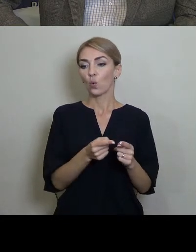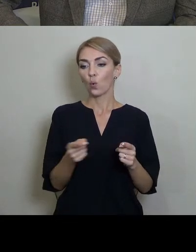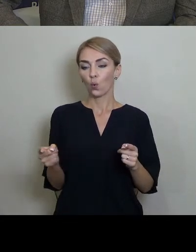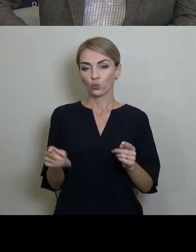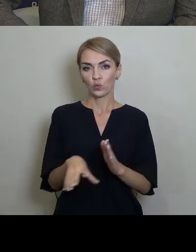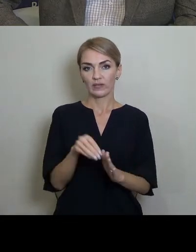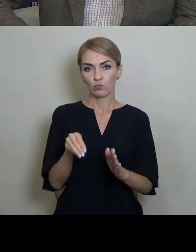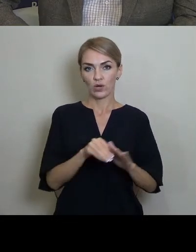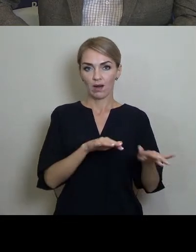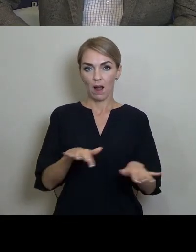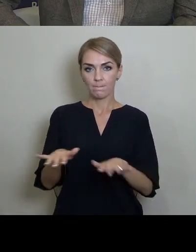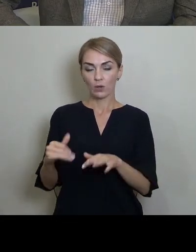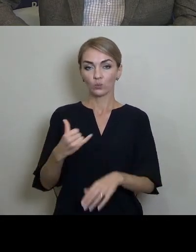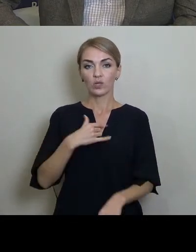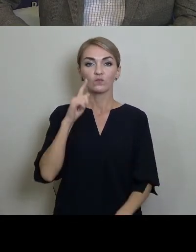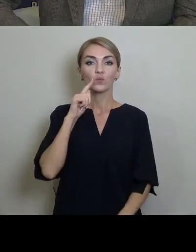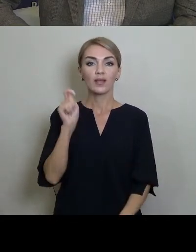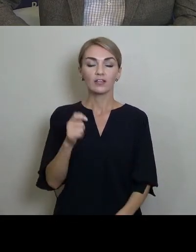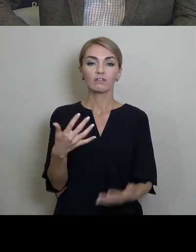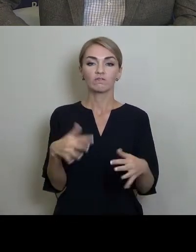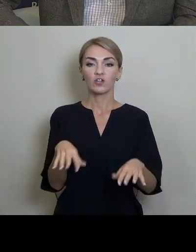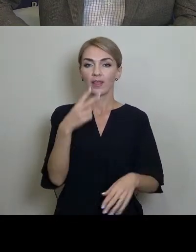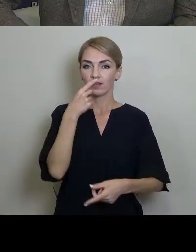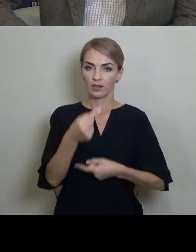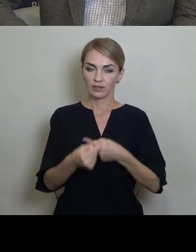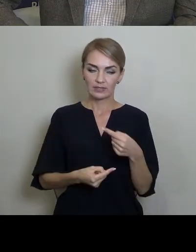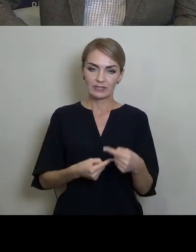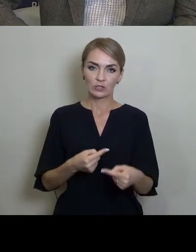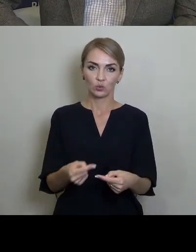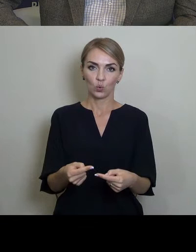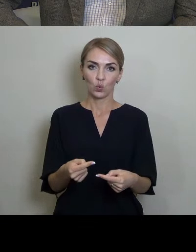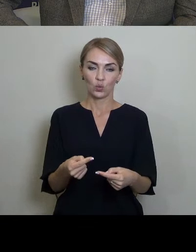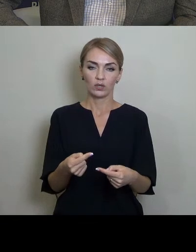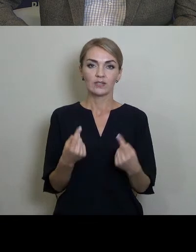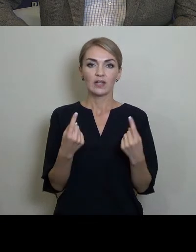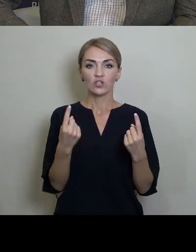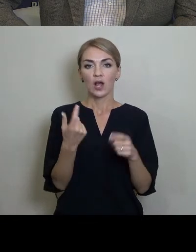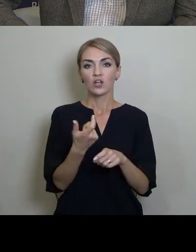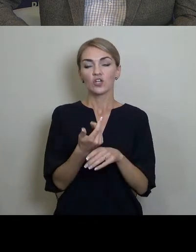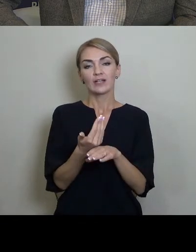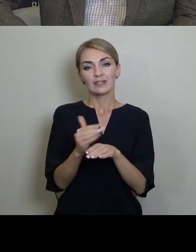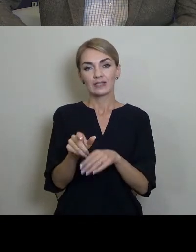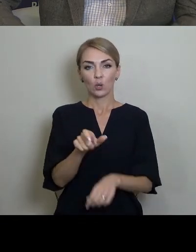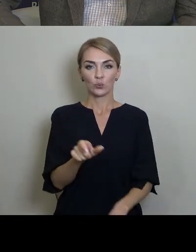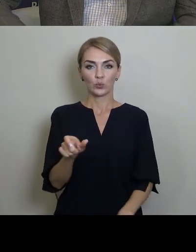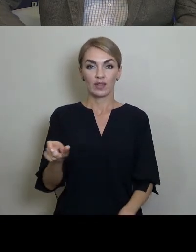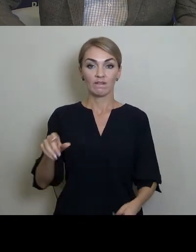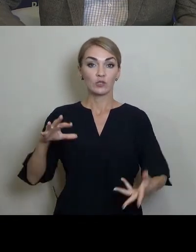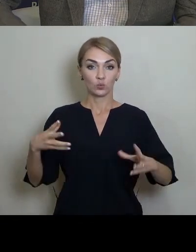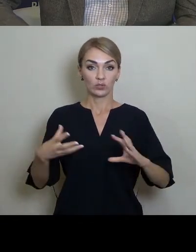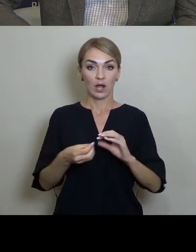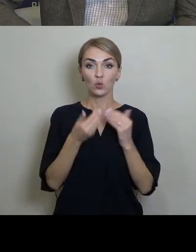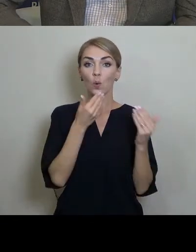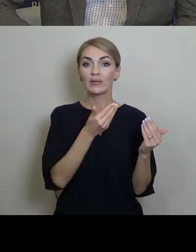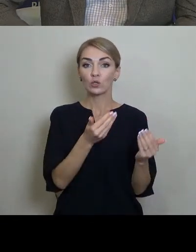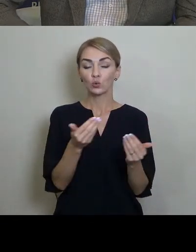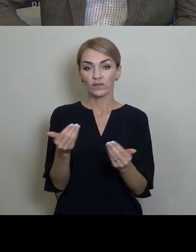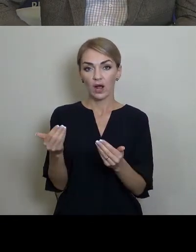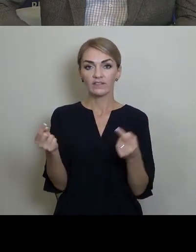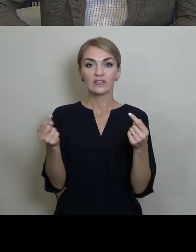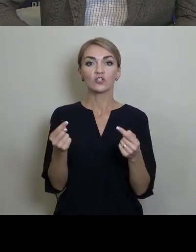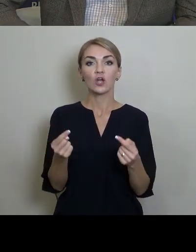on the campaigning. In Ukraine, traditionally, a lot of people, as a result